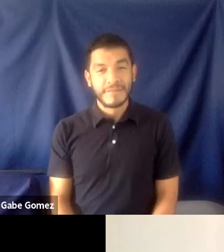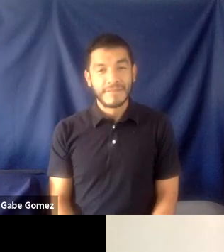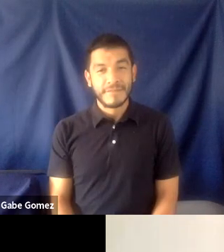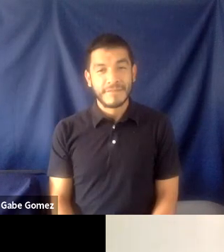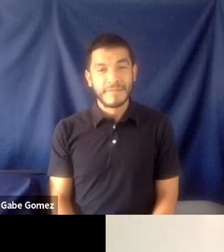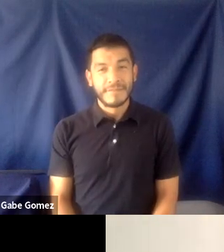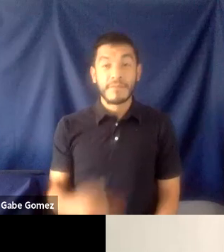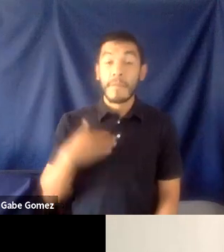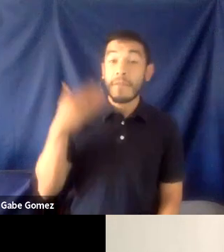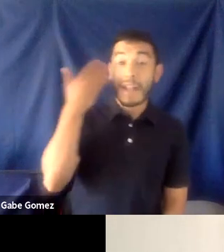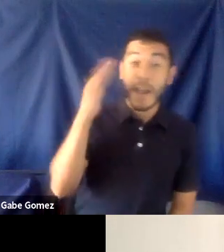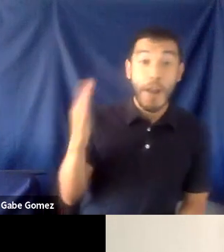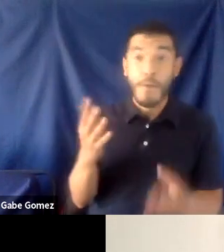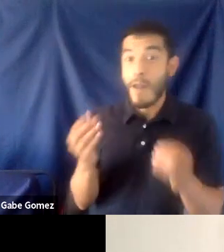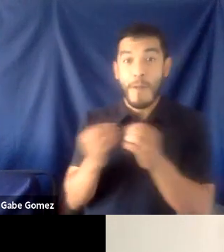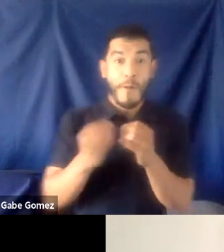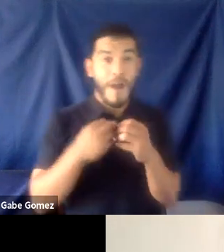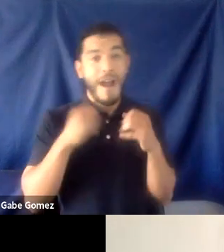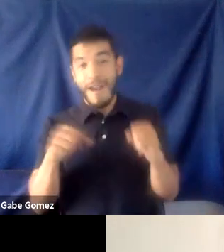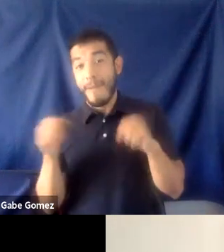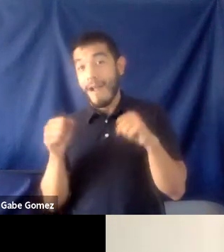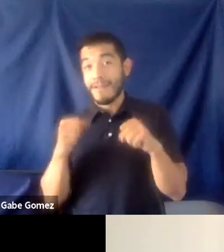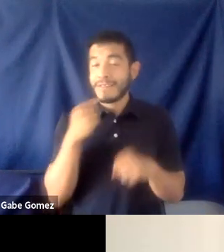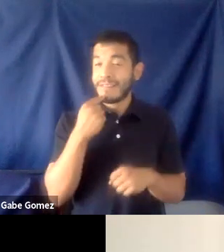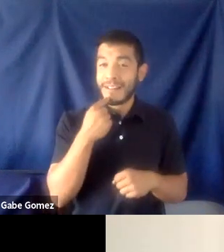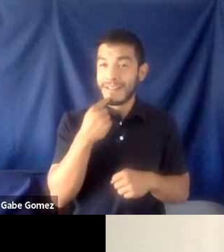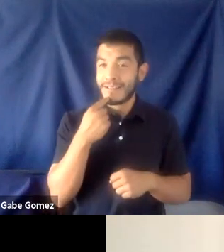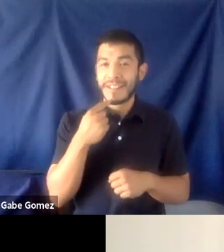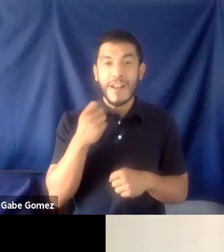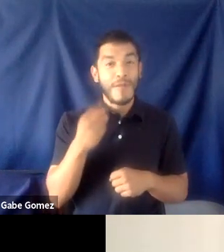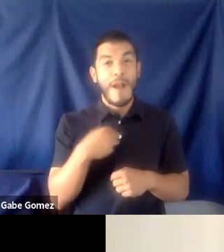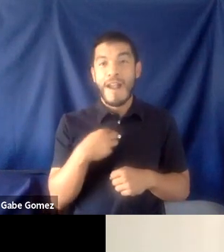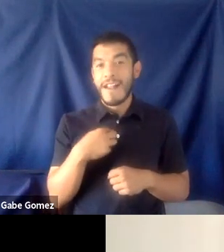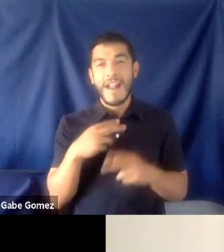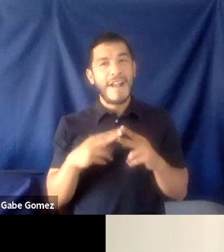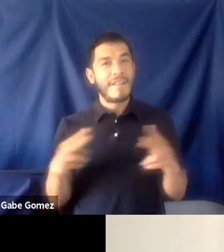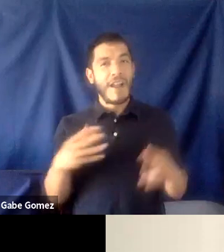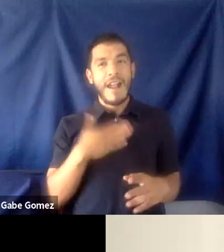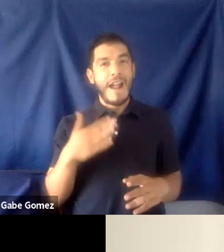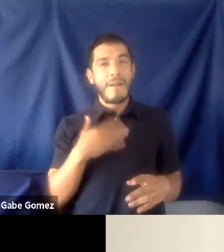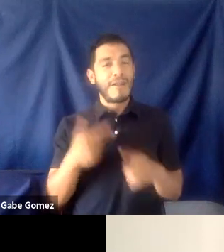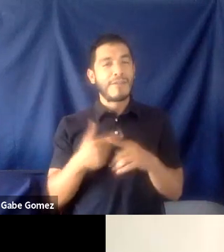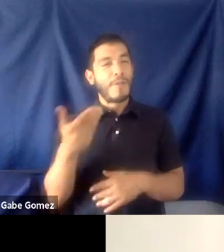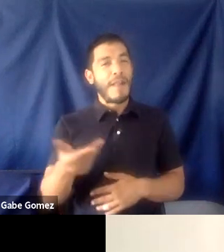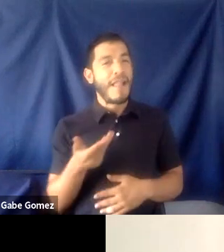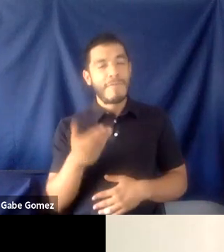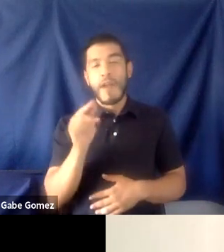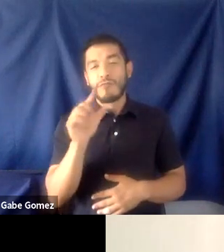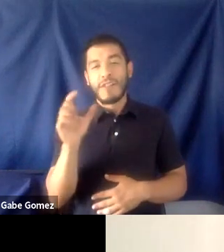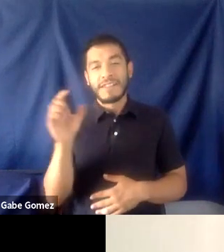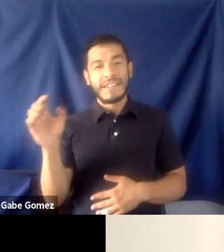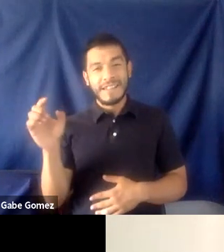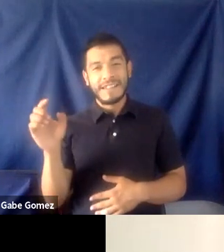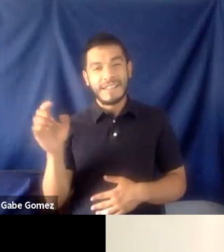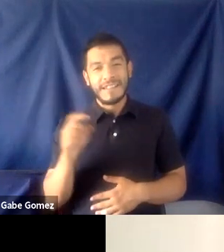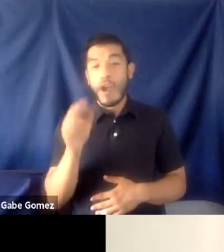Well, I don't know what more we could possibly say. So I am very happy to welcome Grace Lee.